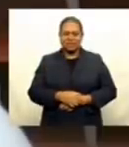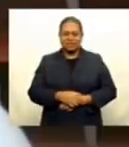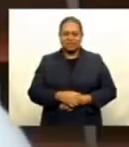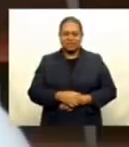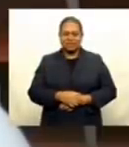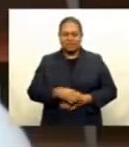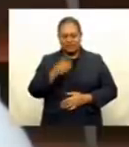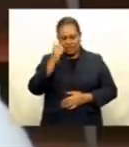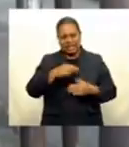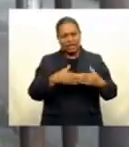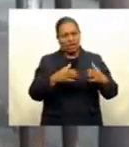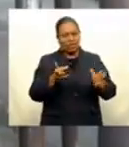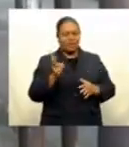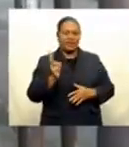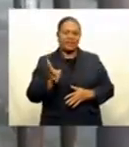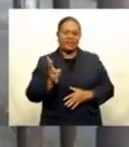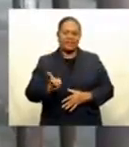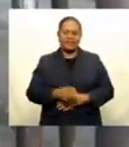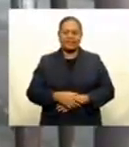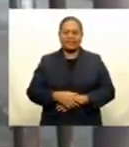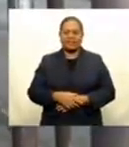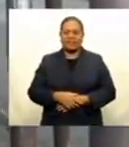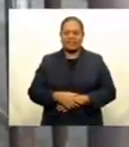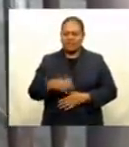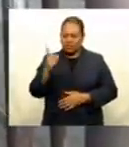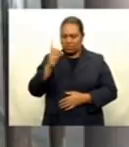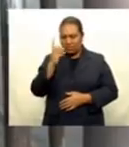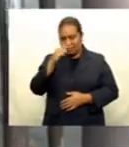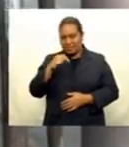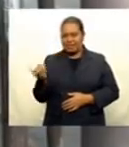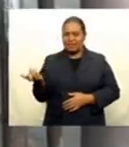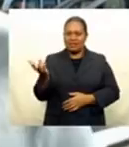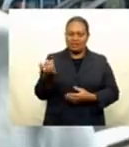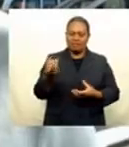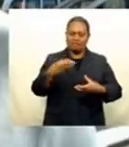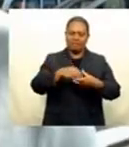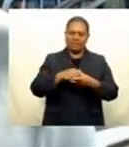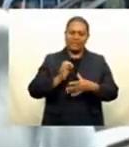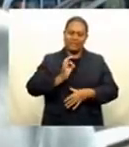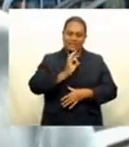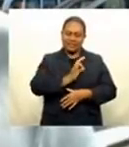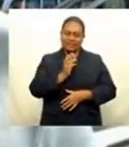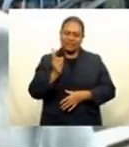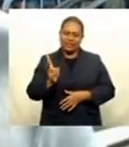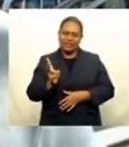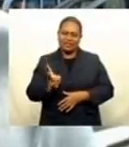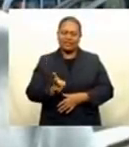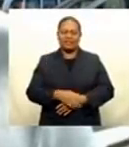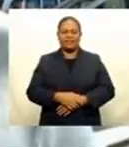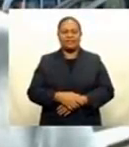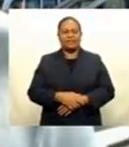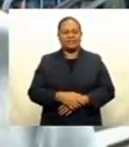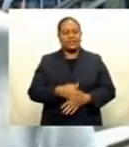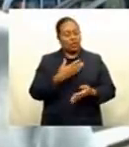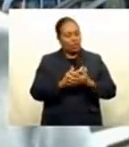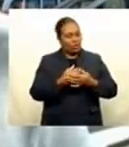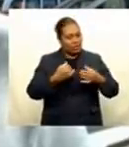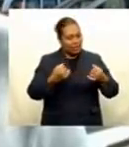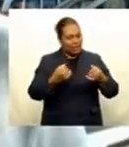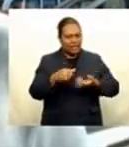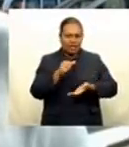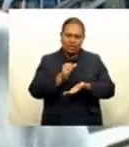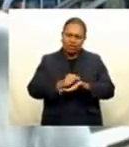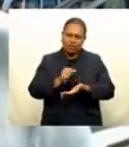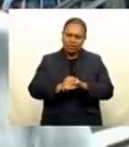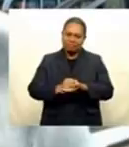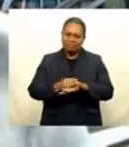to reopen, engage their employees, provide employment. The process started by having online shopping, then on-call